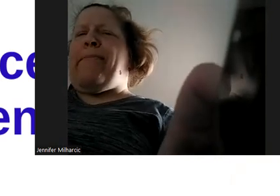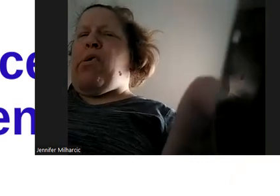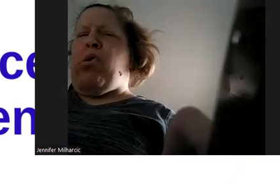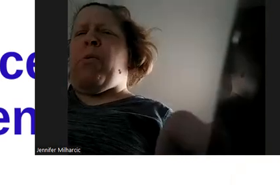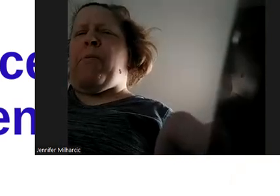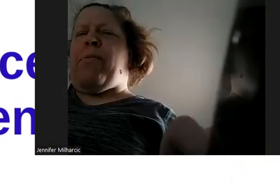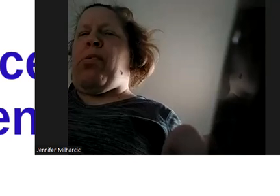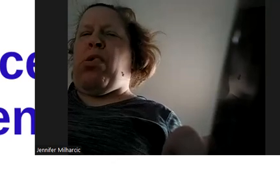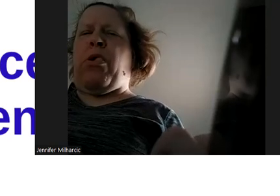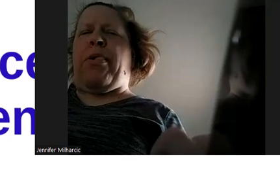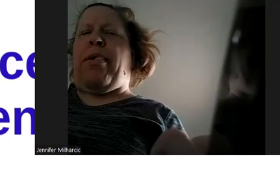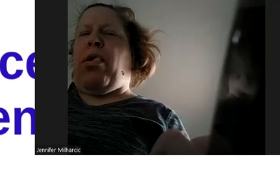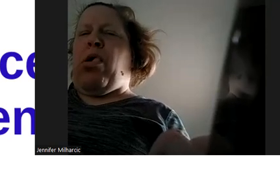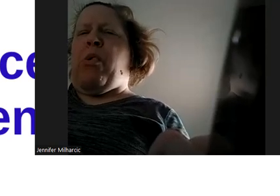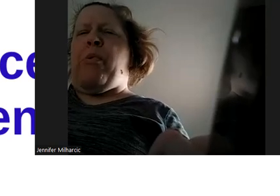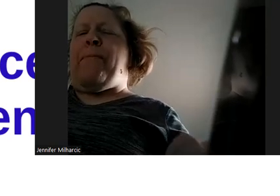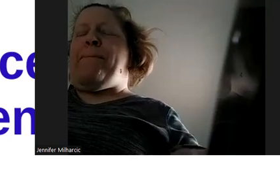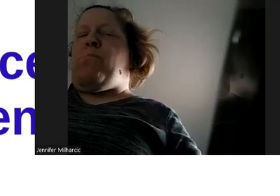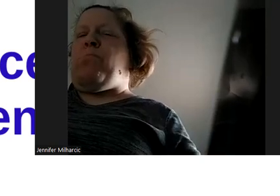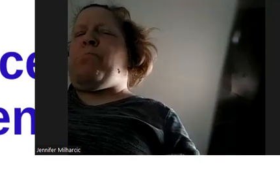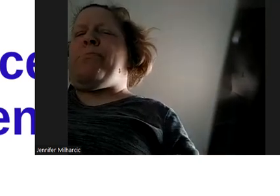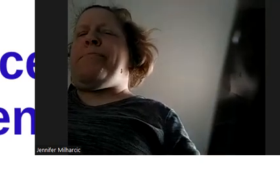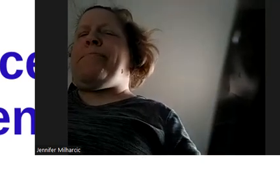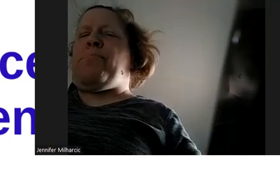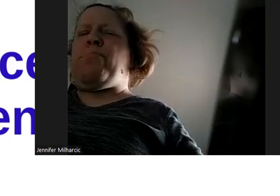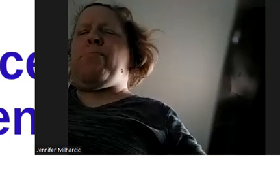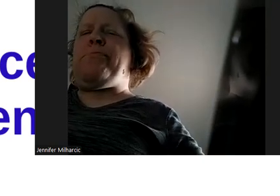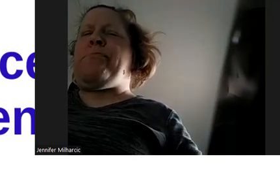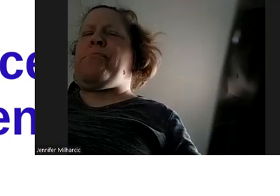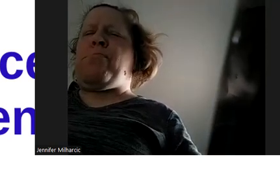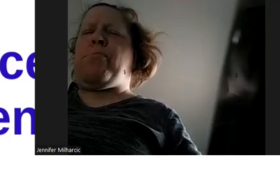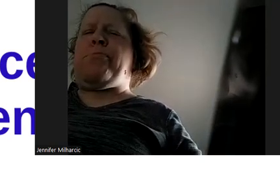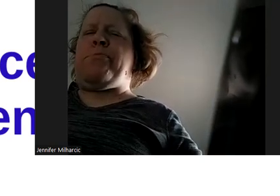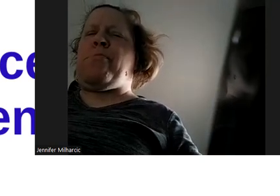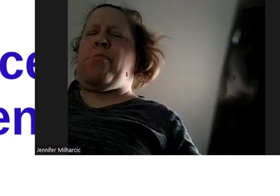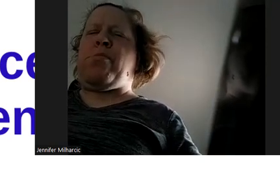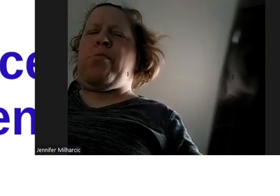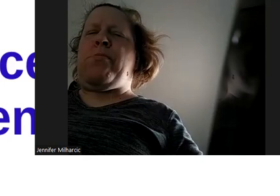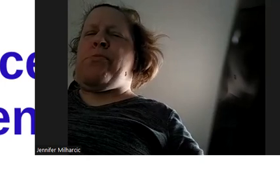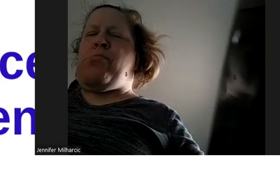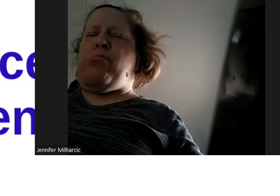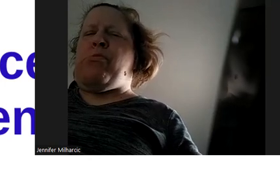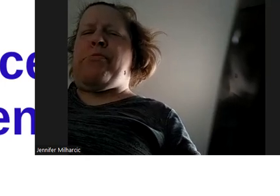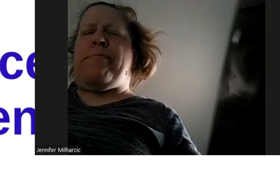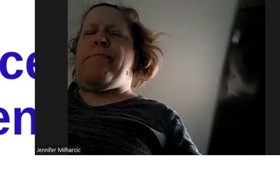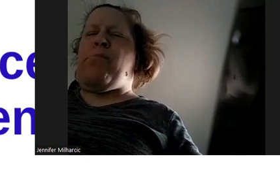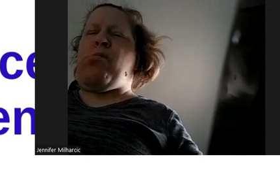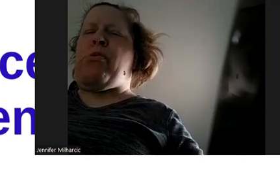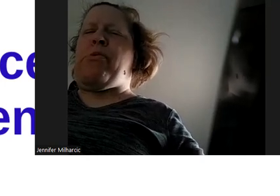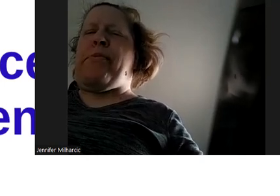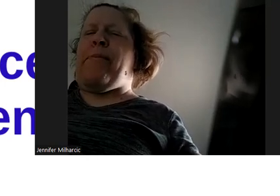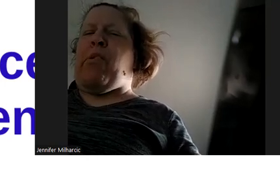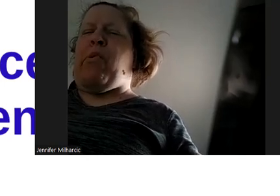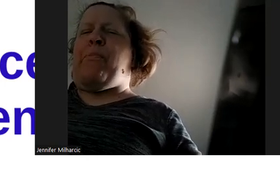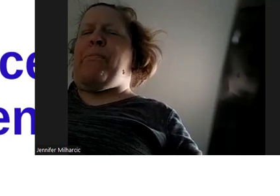disability justice and violence prevention resource hub on our hub you will find first person stories art